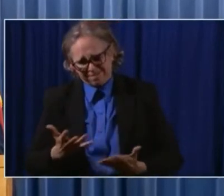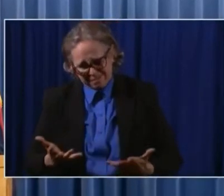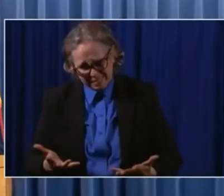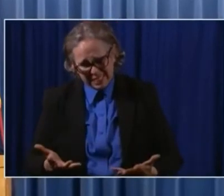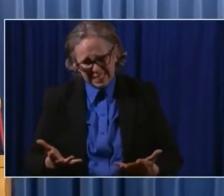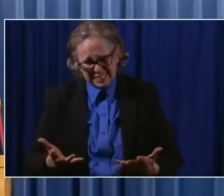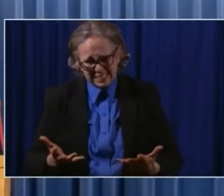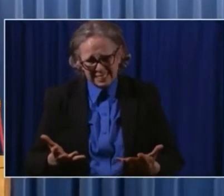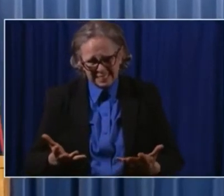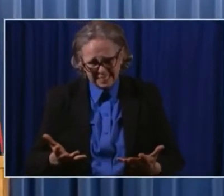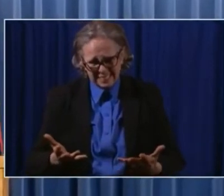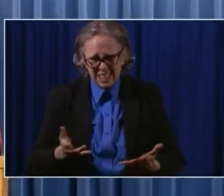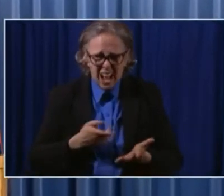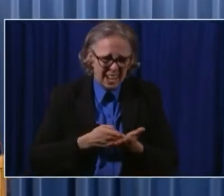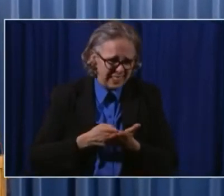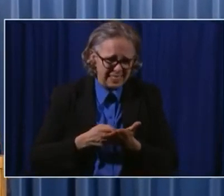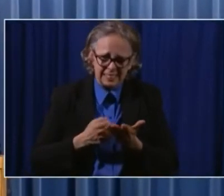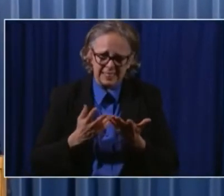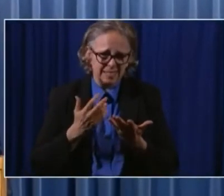Well, honestly, because